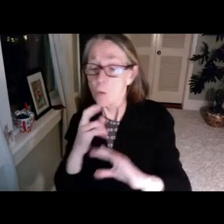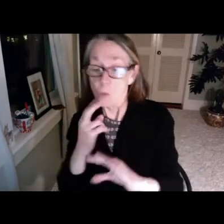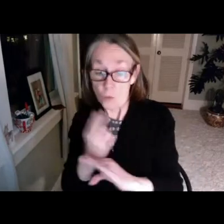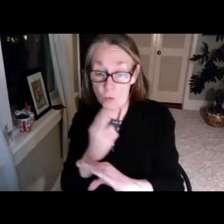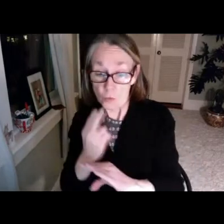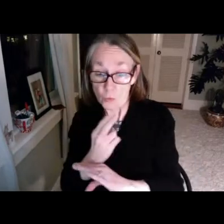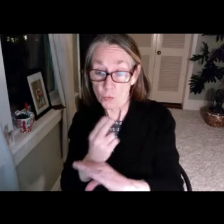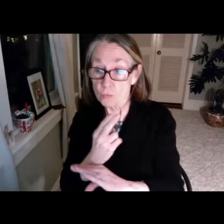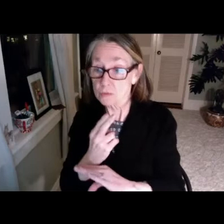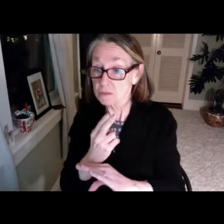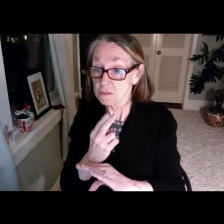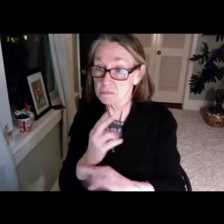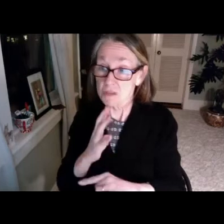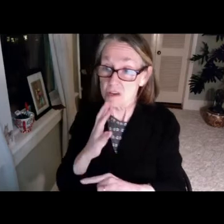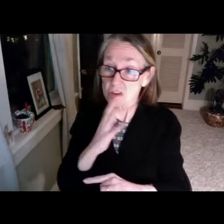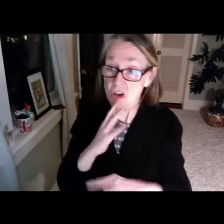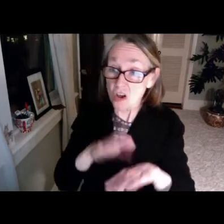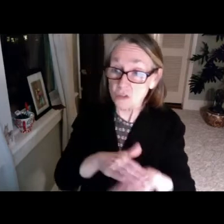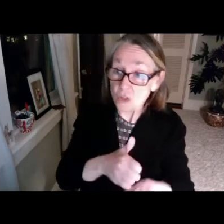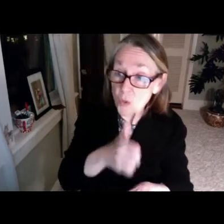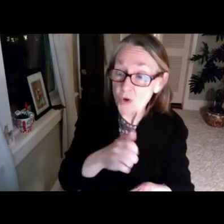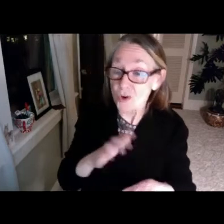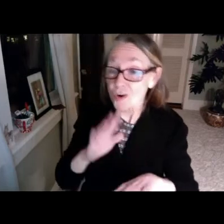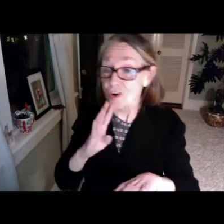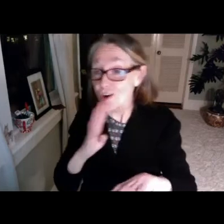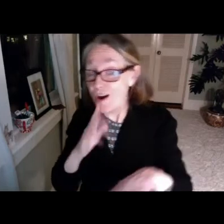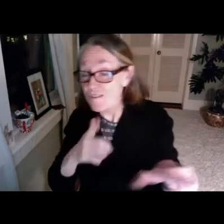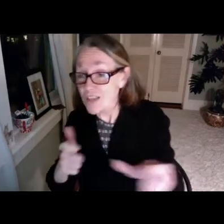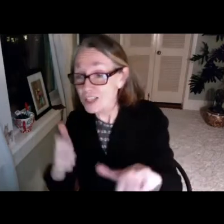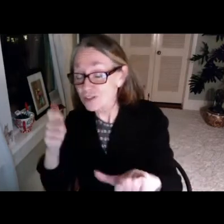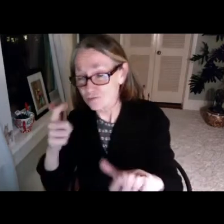talk slower, talk faster feature.